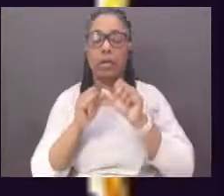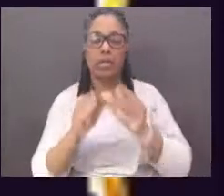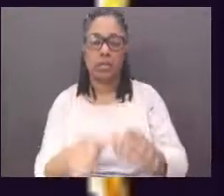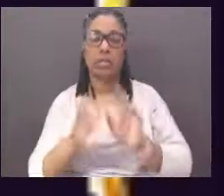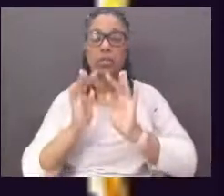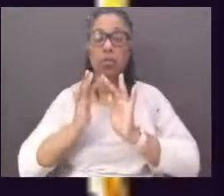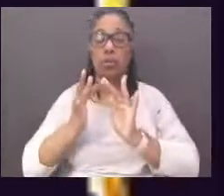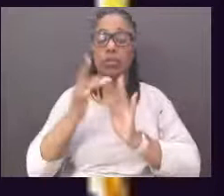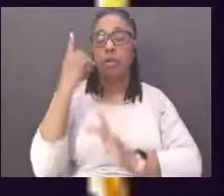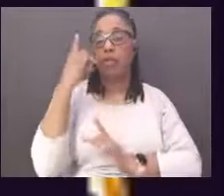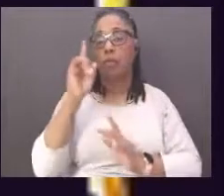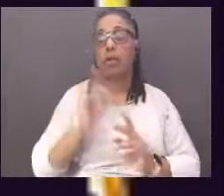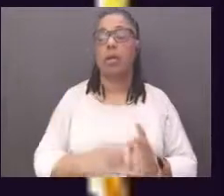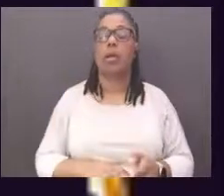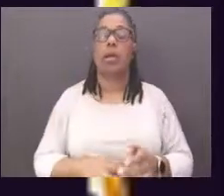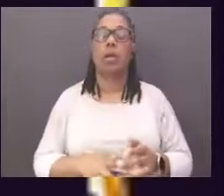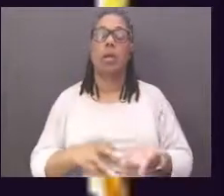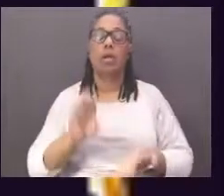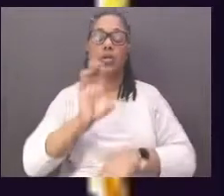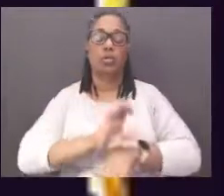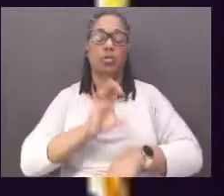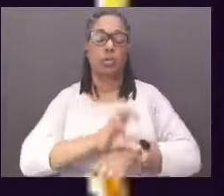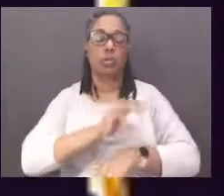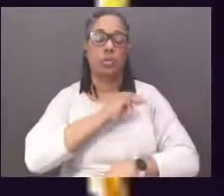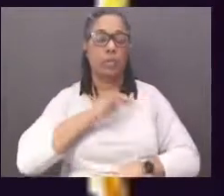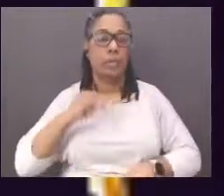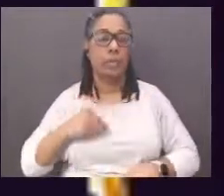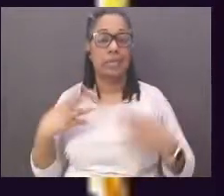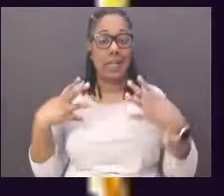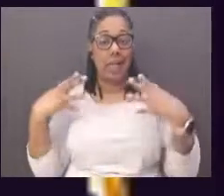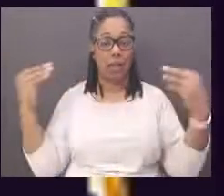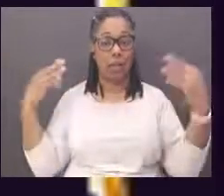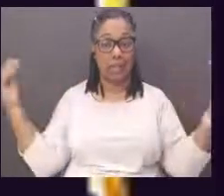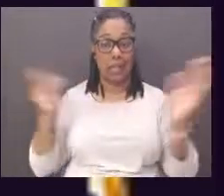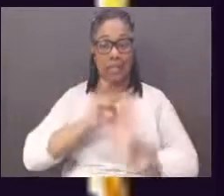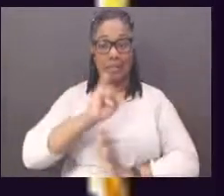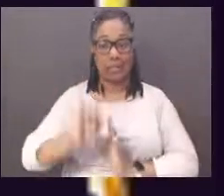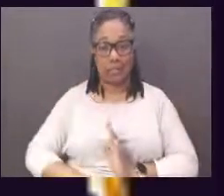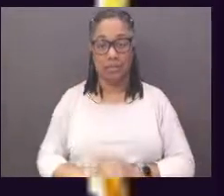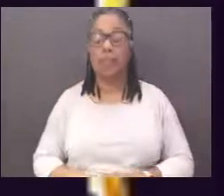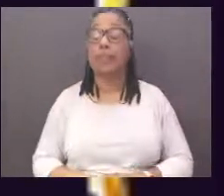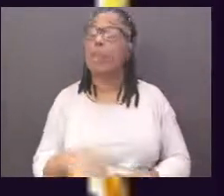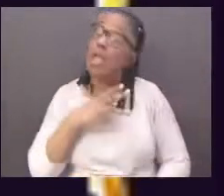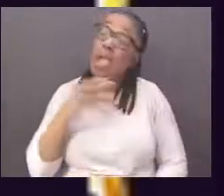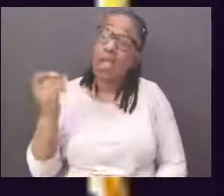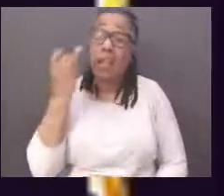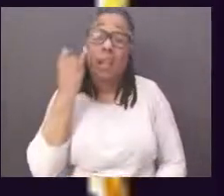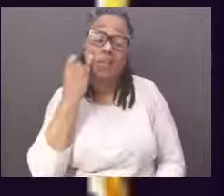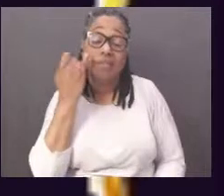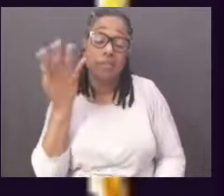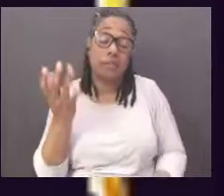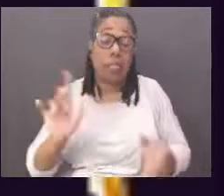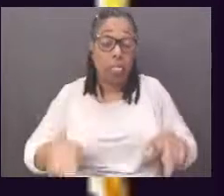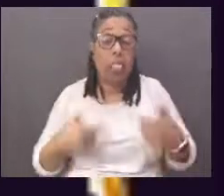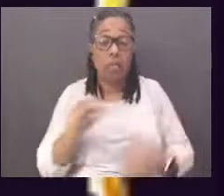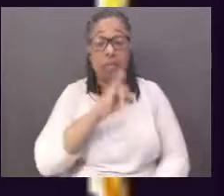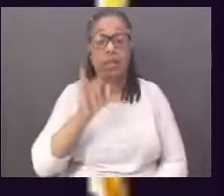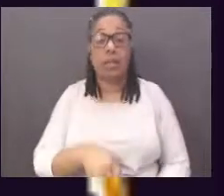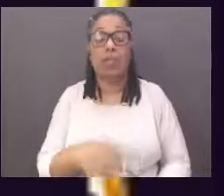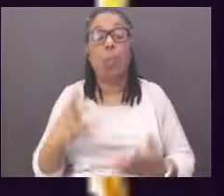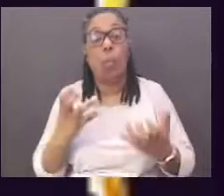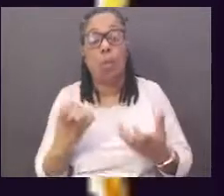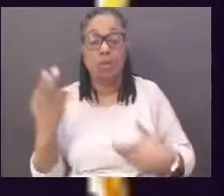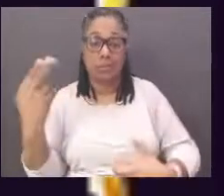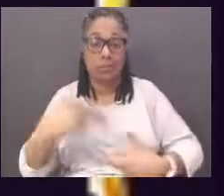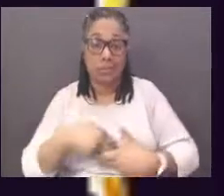that are outside of Indianapolis, Indiana. But look, even for those that are inside, there are members of First Baptist Church that are shown up good